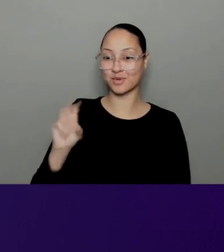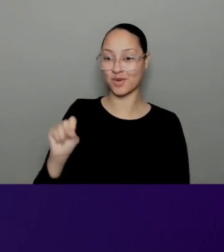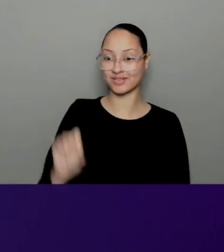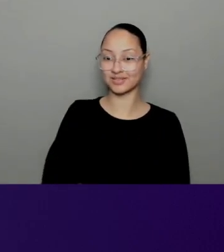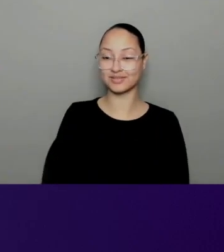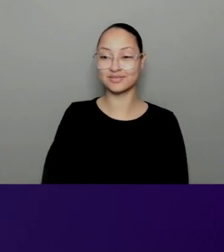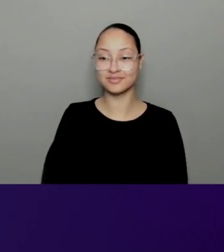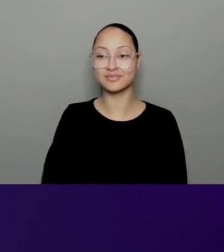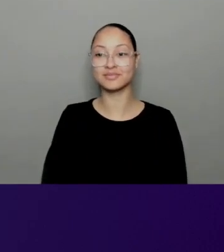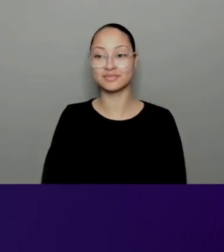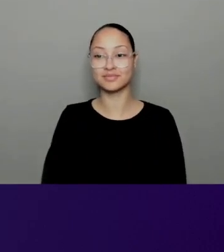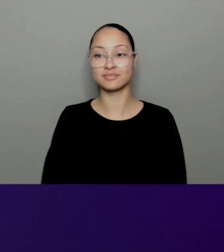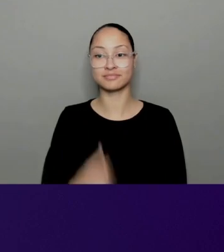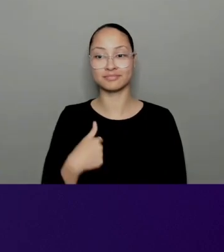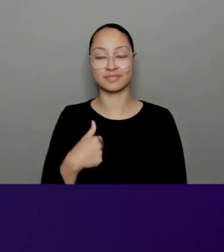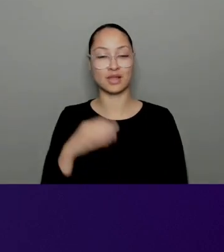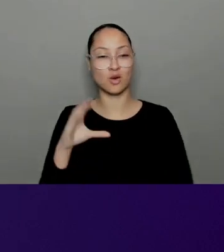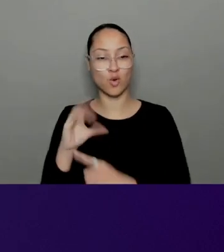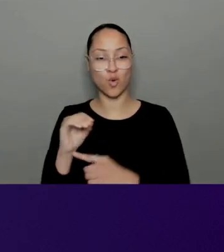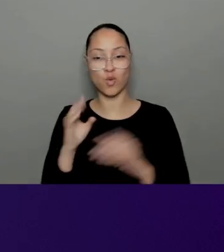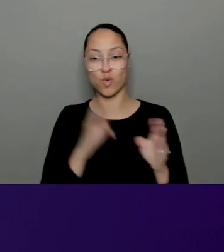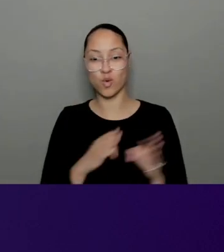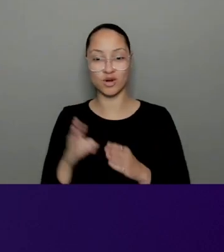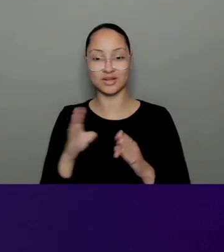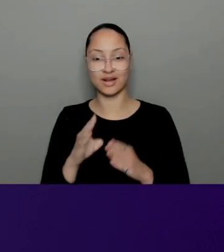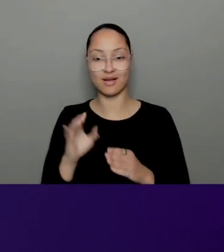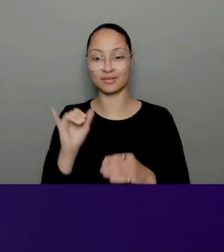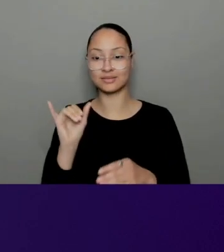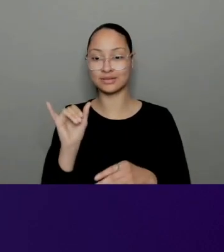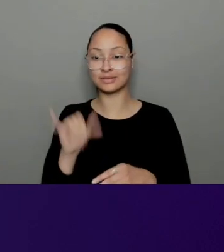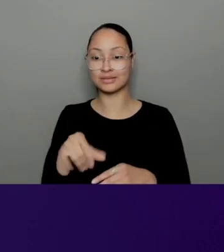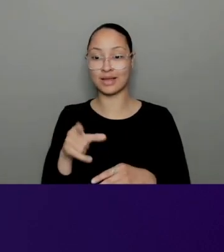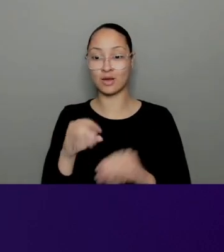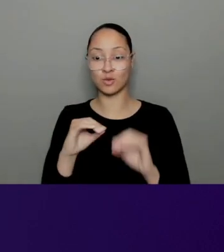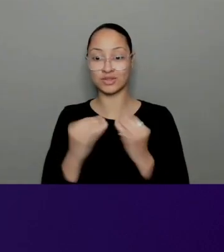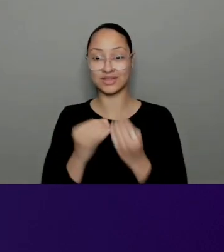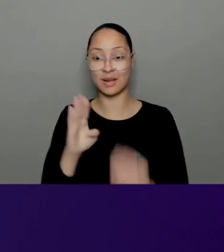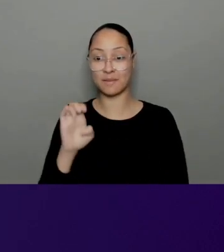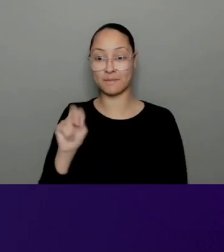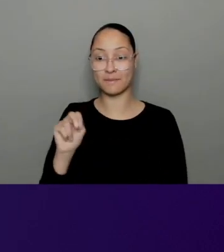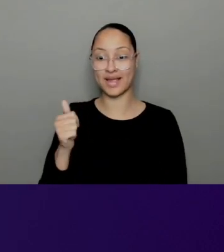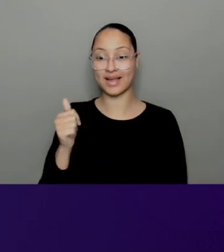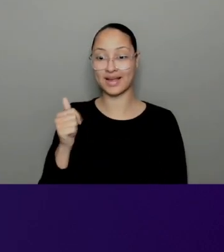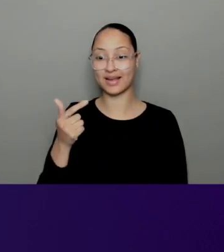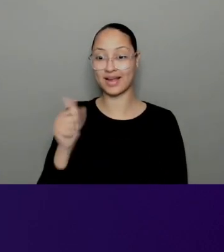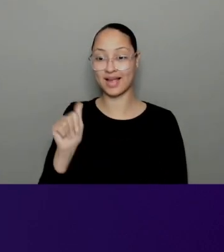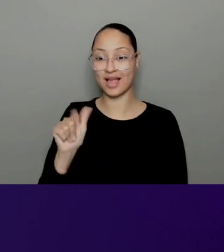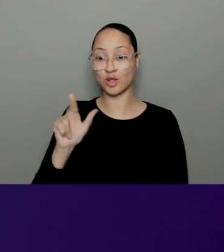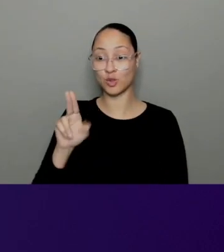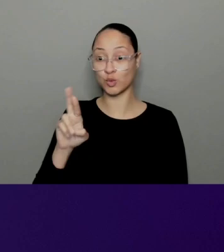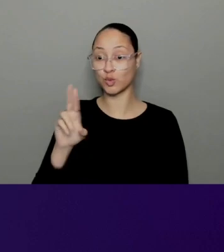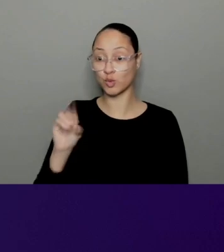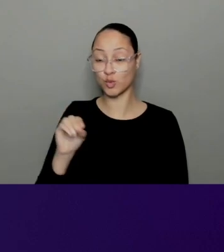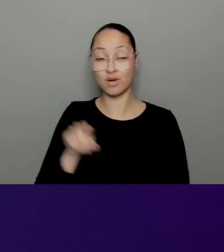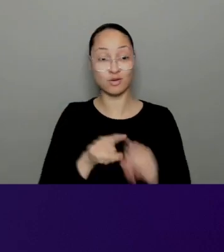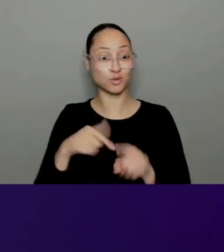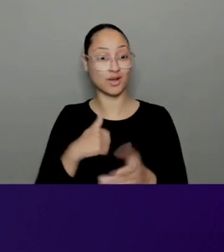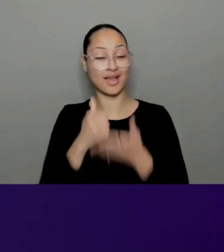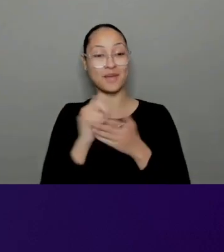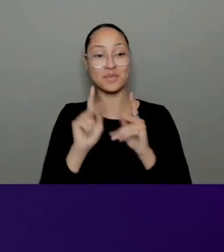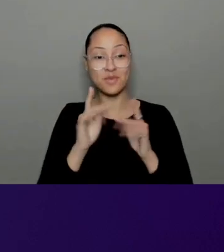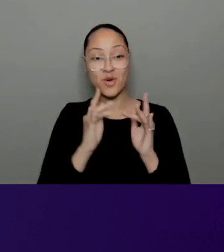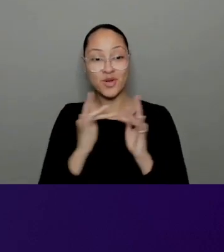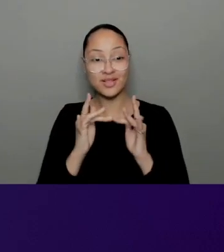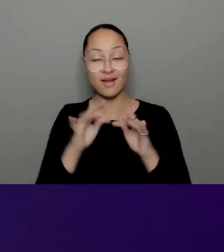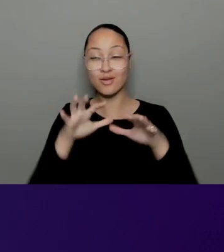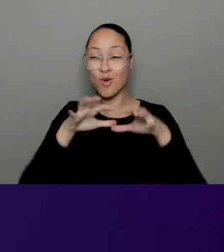I co-organize AWS UG Bengaluru, and also help a lot of folks online globally,